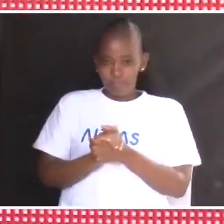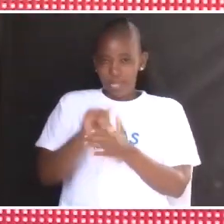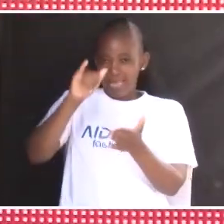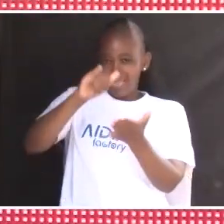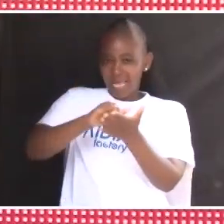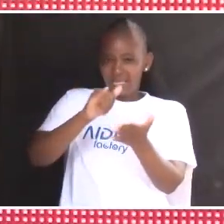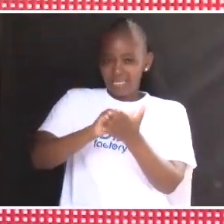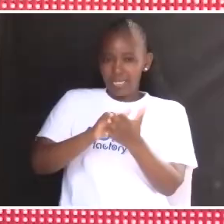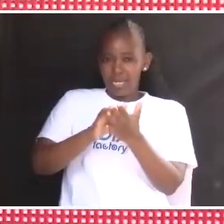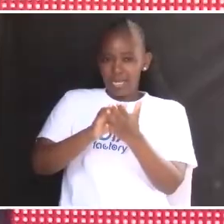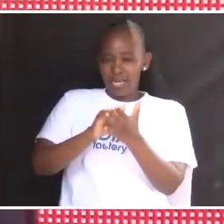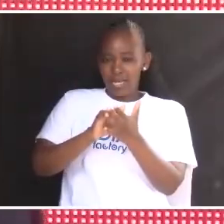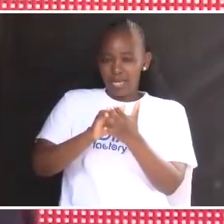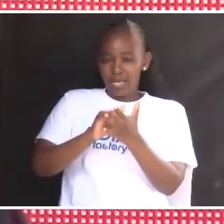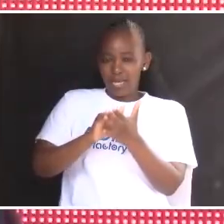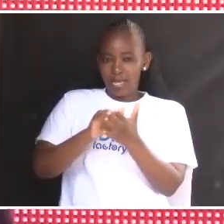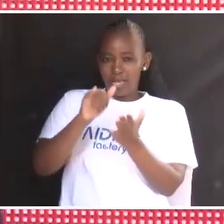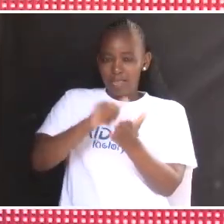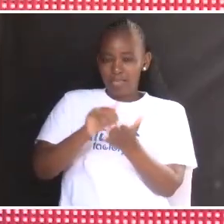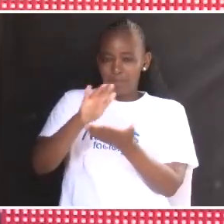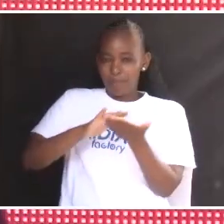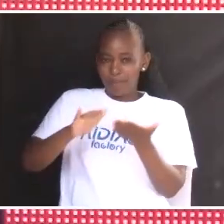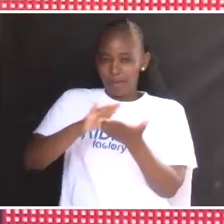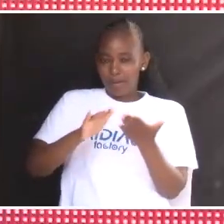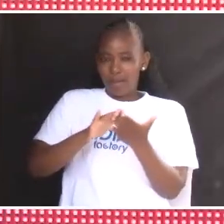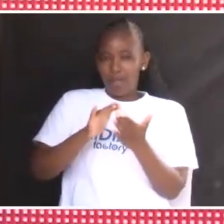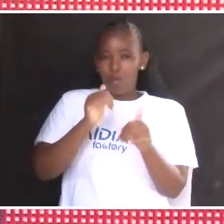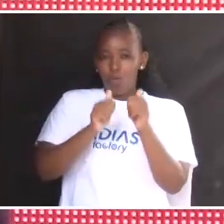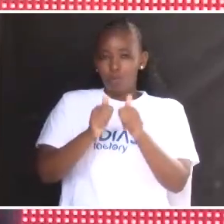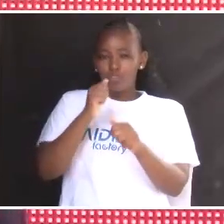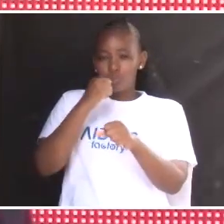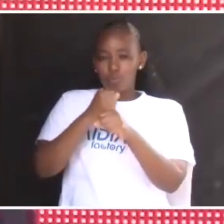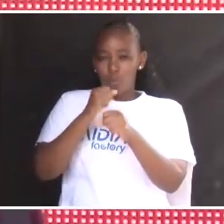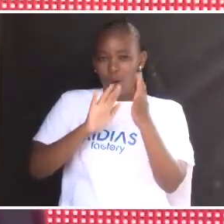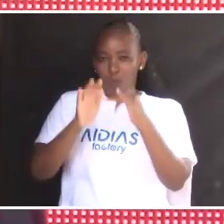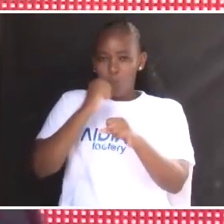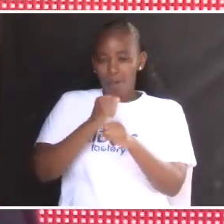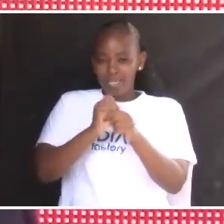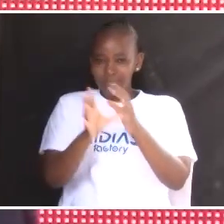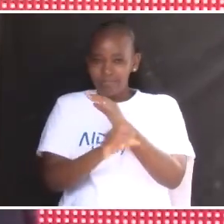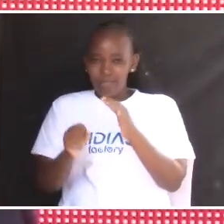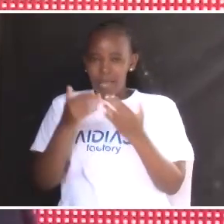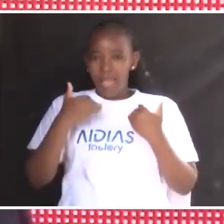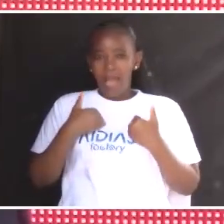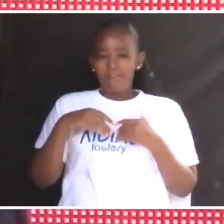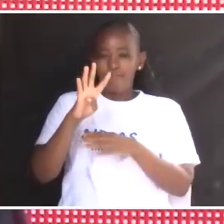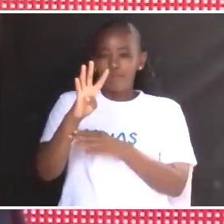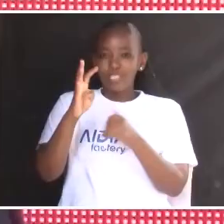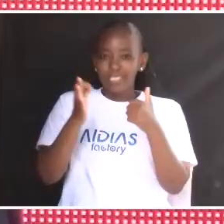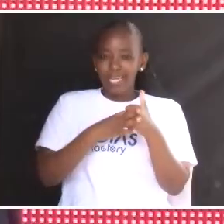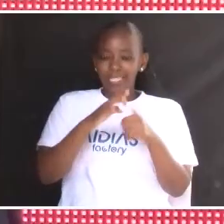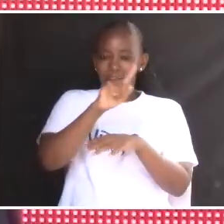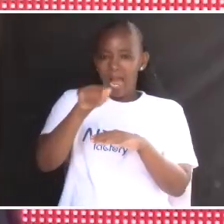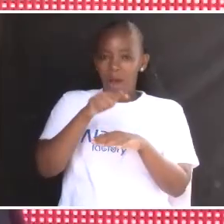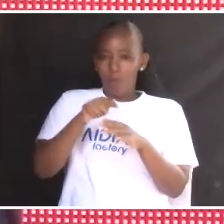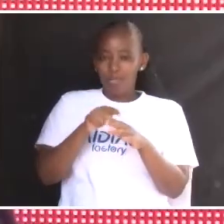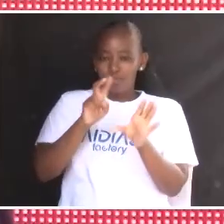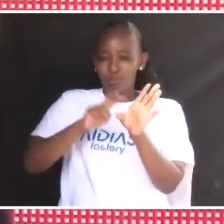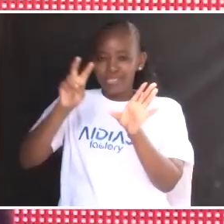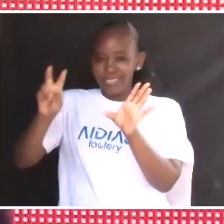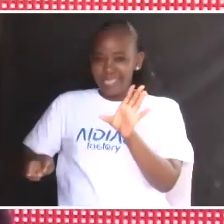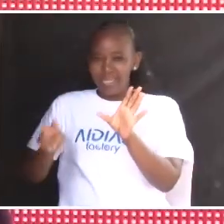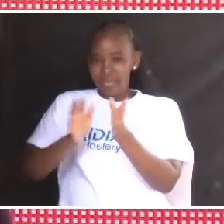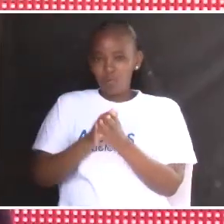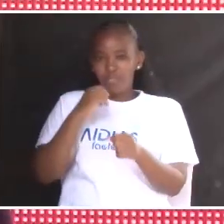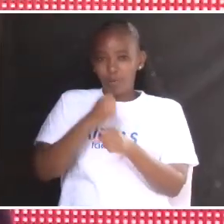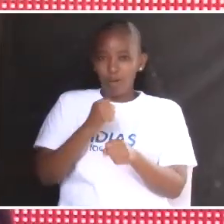that person or that platform in which your work is being infringed, they have 48 hours to take down that